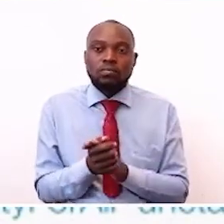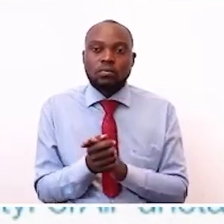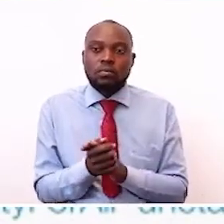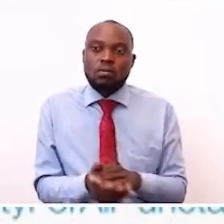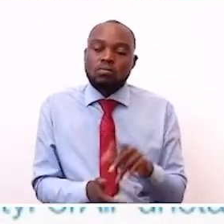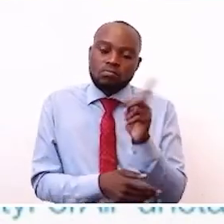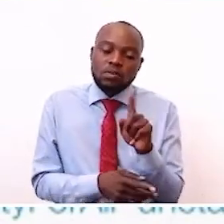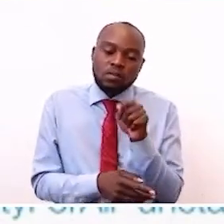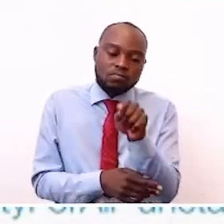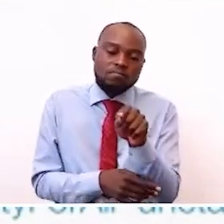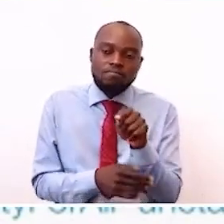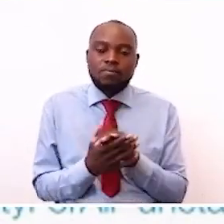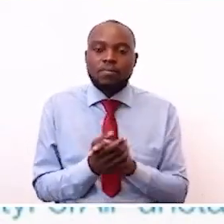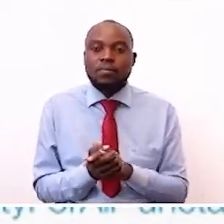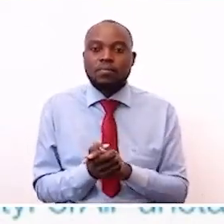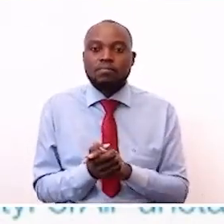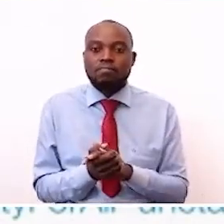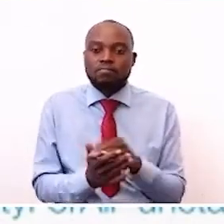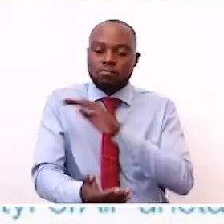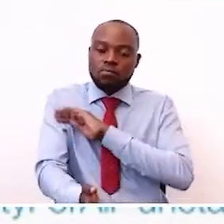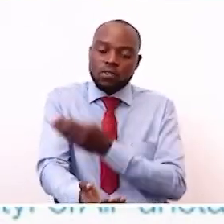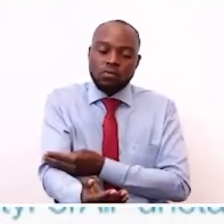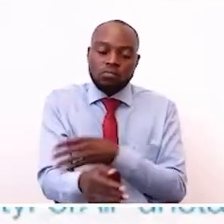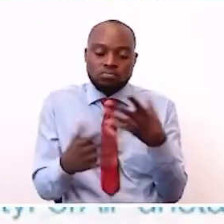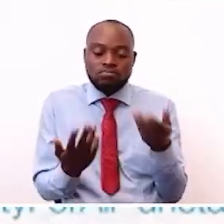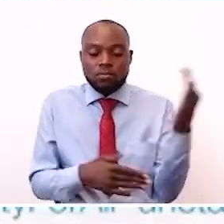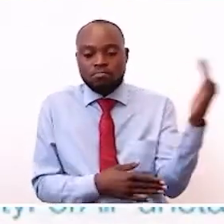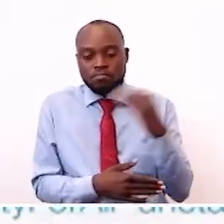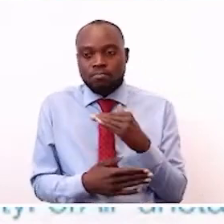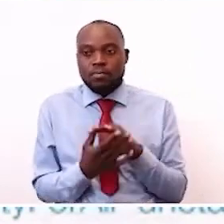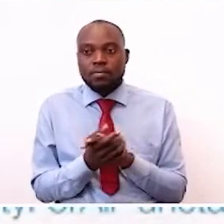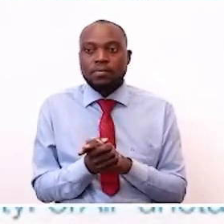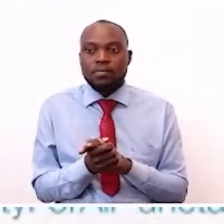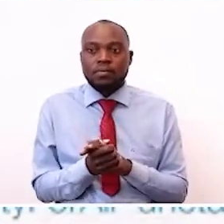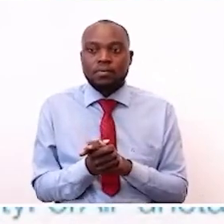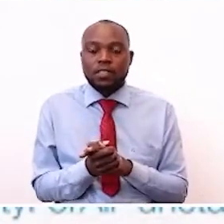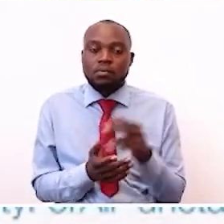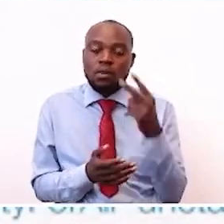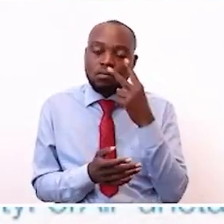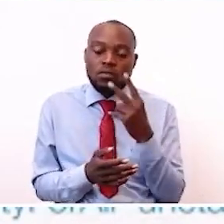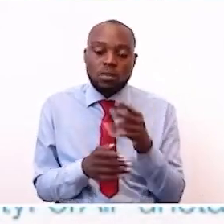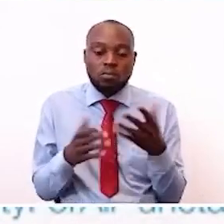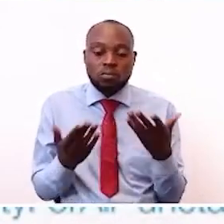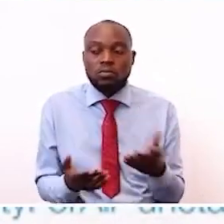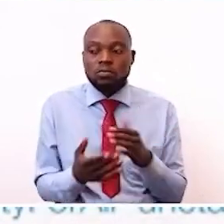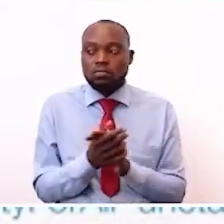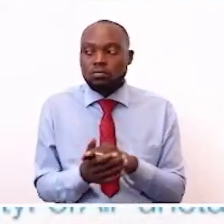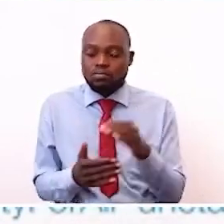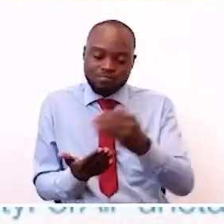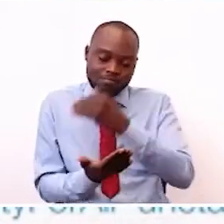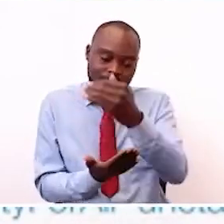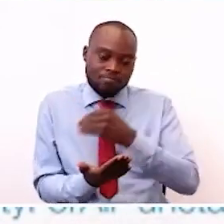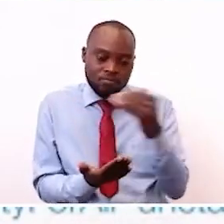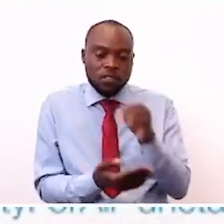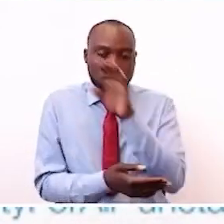only this strong call, which comes from the session, about ensuring that there is a collective